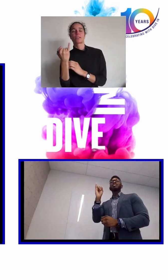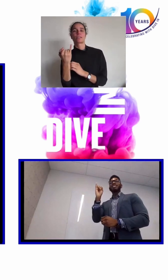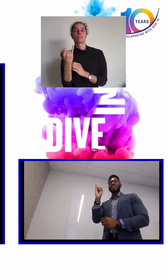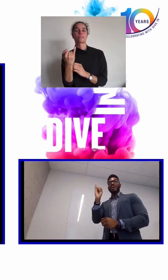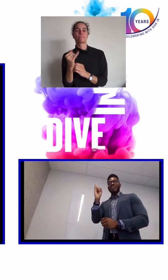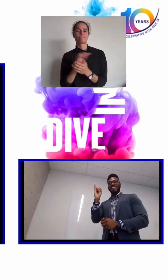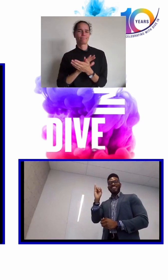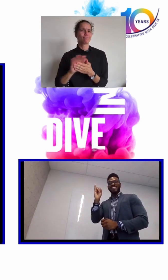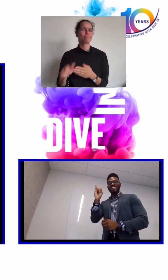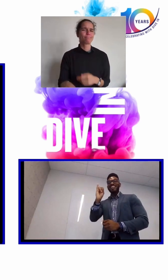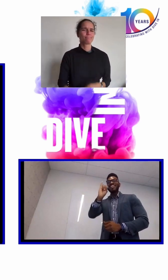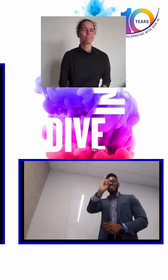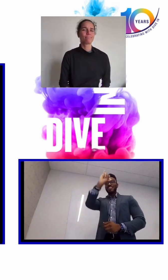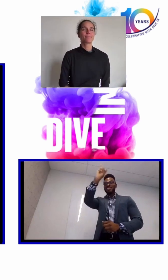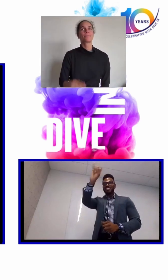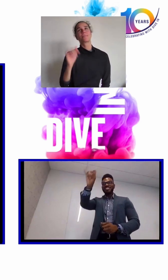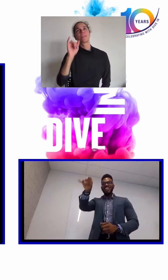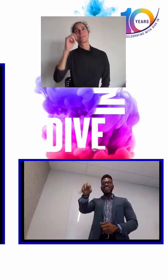You're drawing it in the hair.